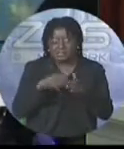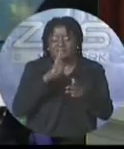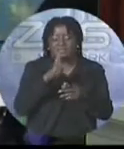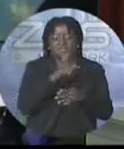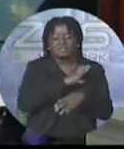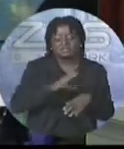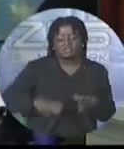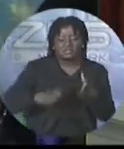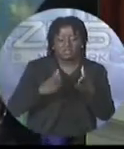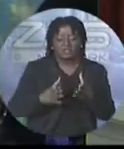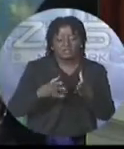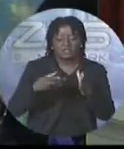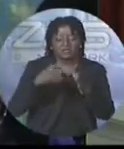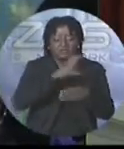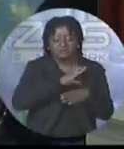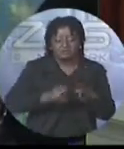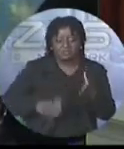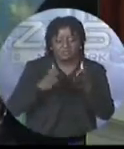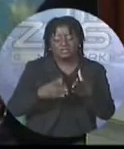love your neighbor.